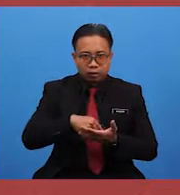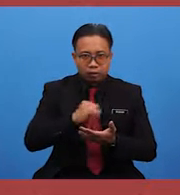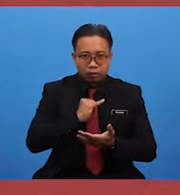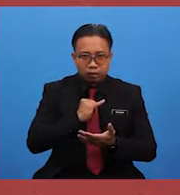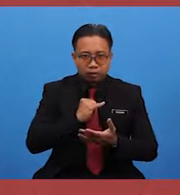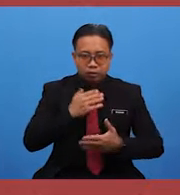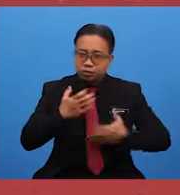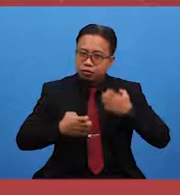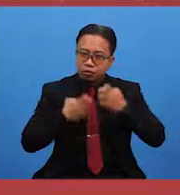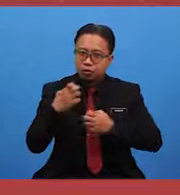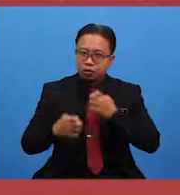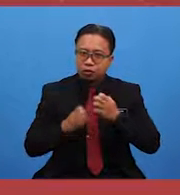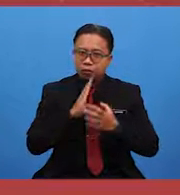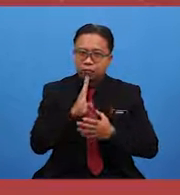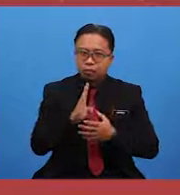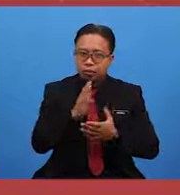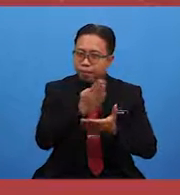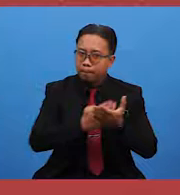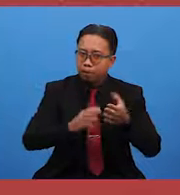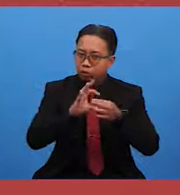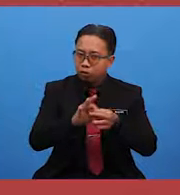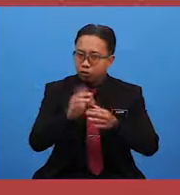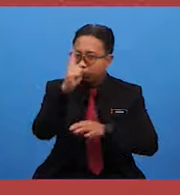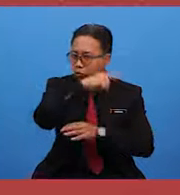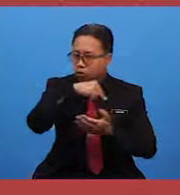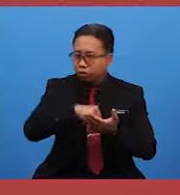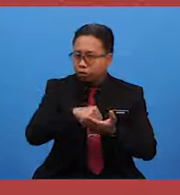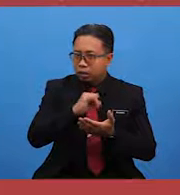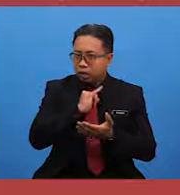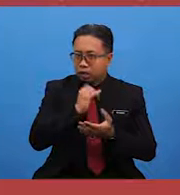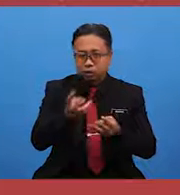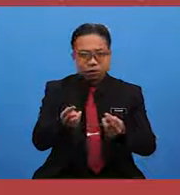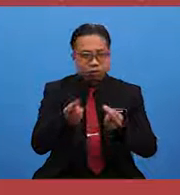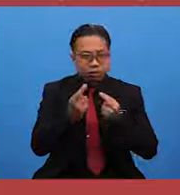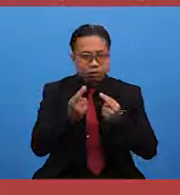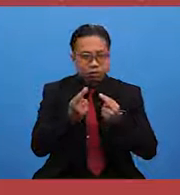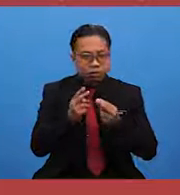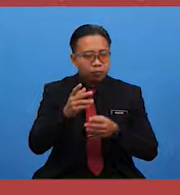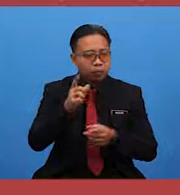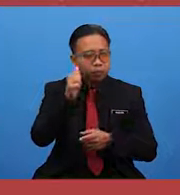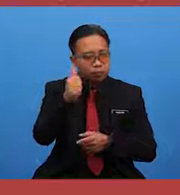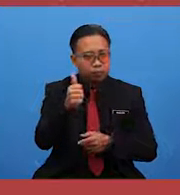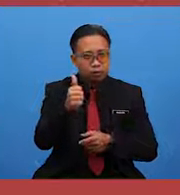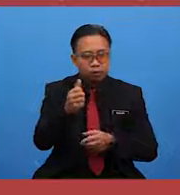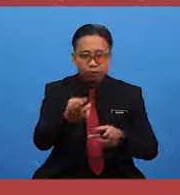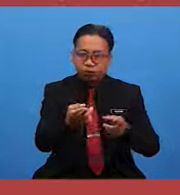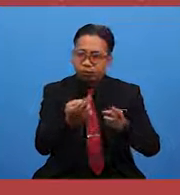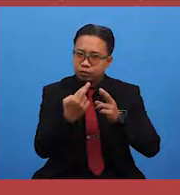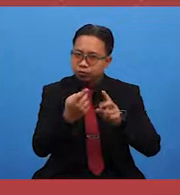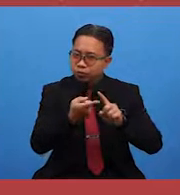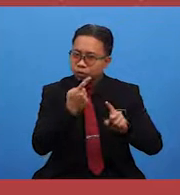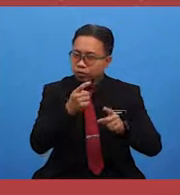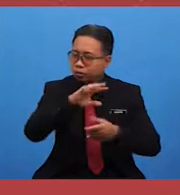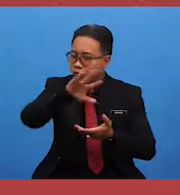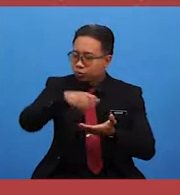so excited to be a part of today's event, and I have received very positive responses from everyone